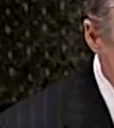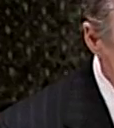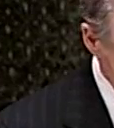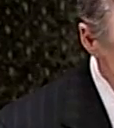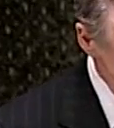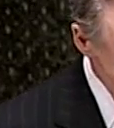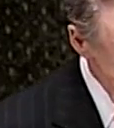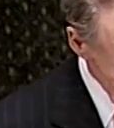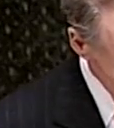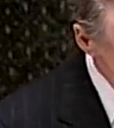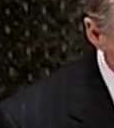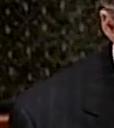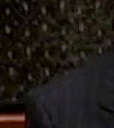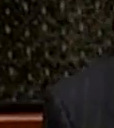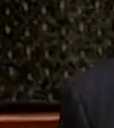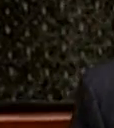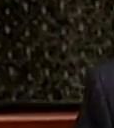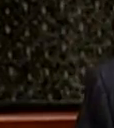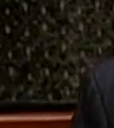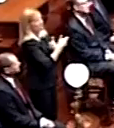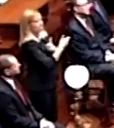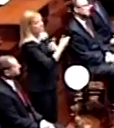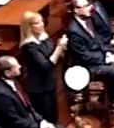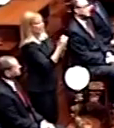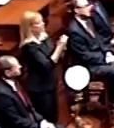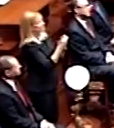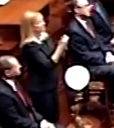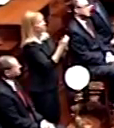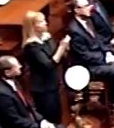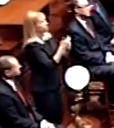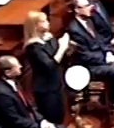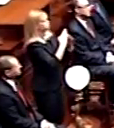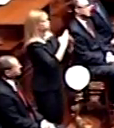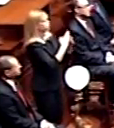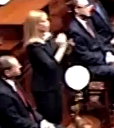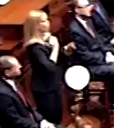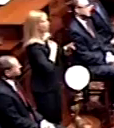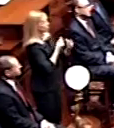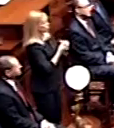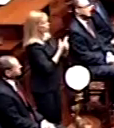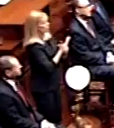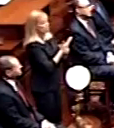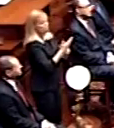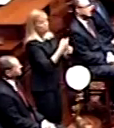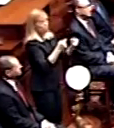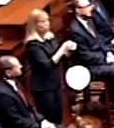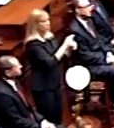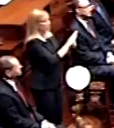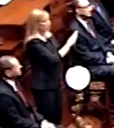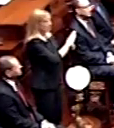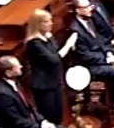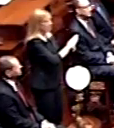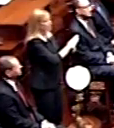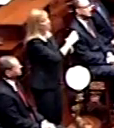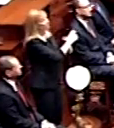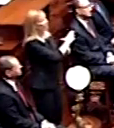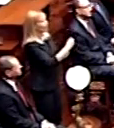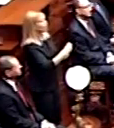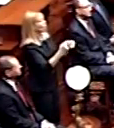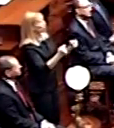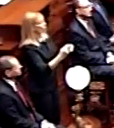Our property tax burden is one of the biggest impediments to growth, and it hurts both businesses